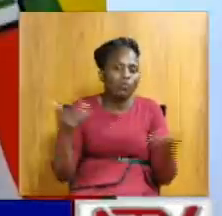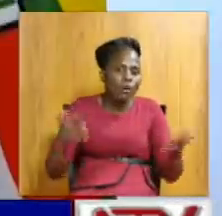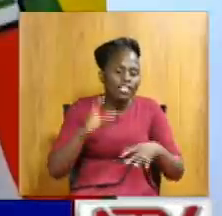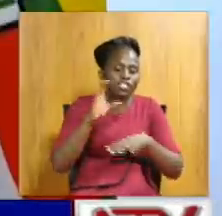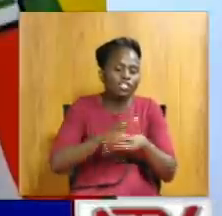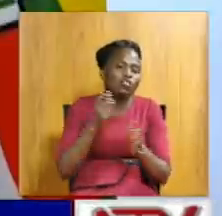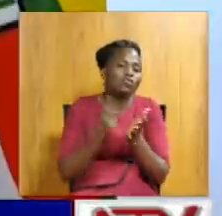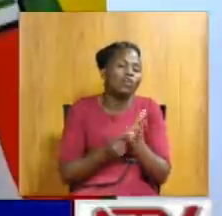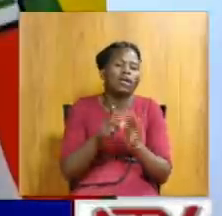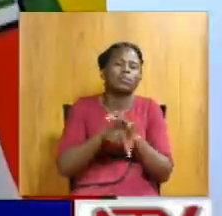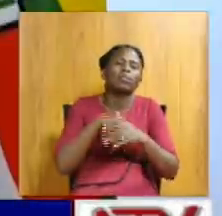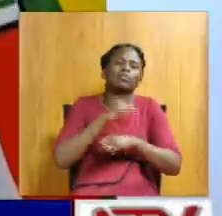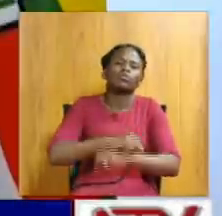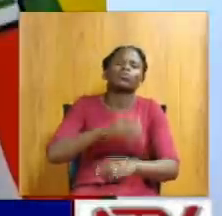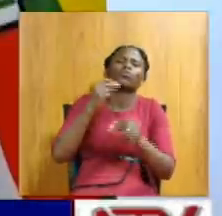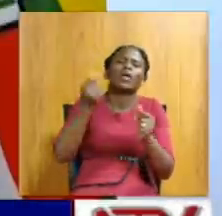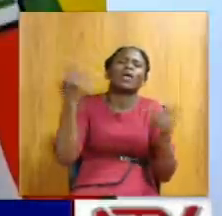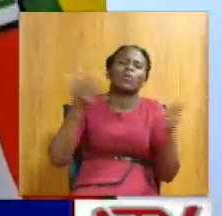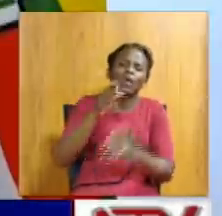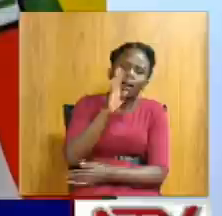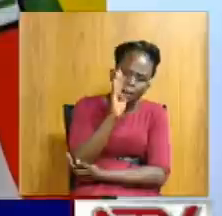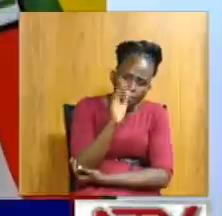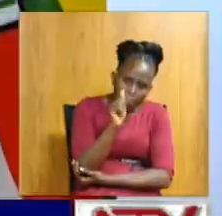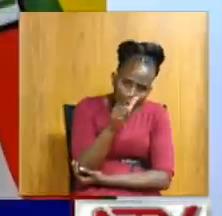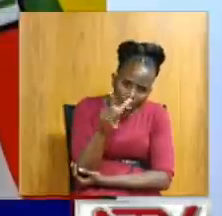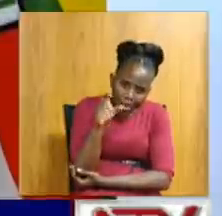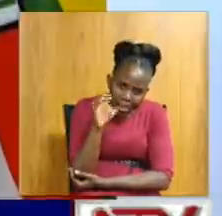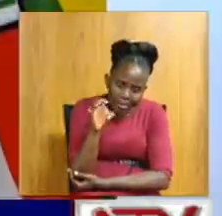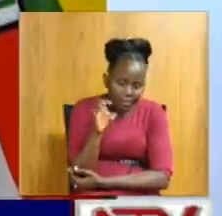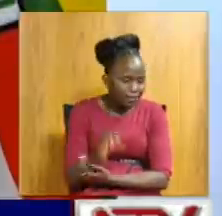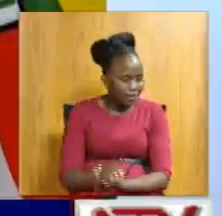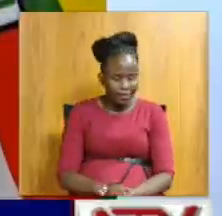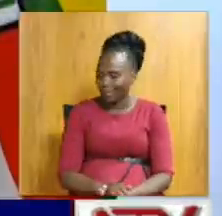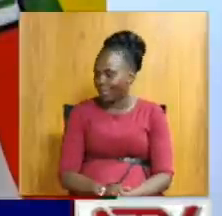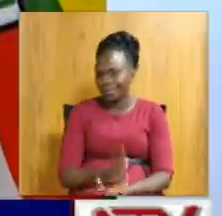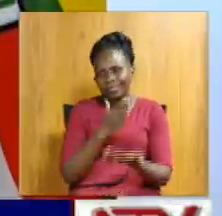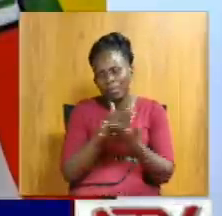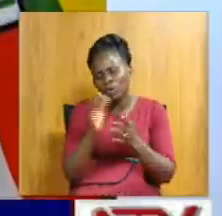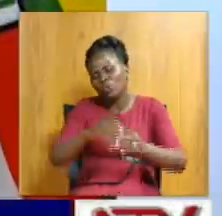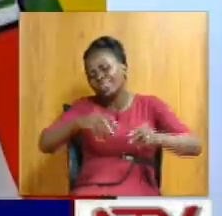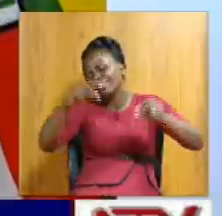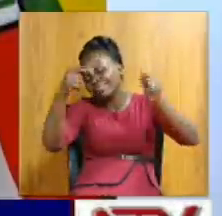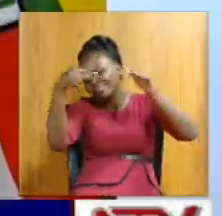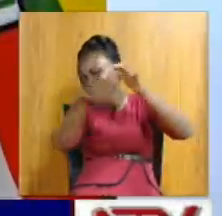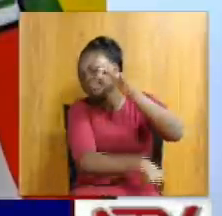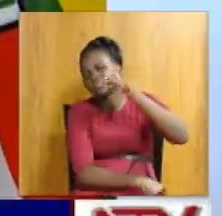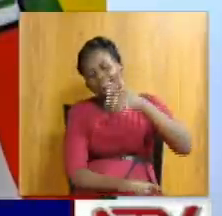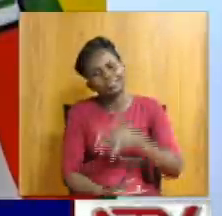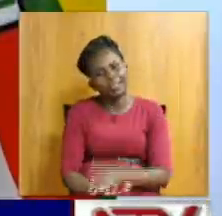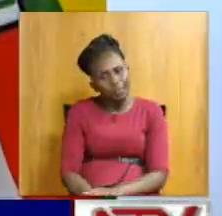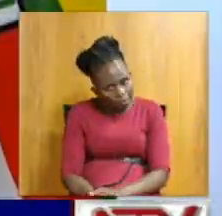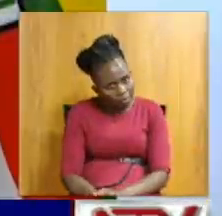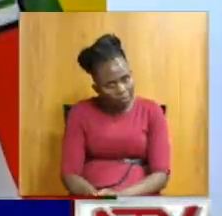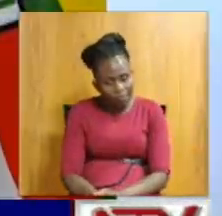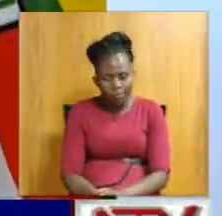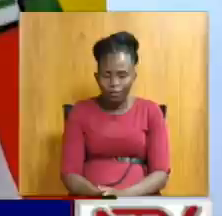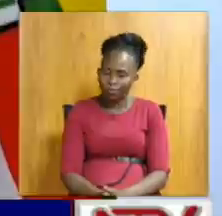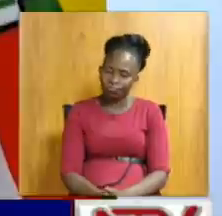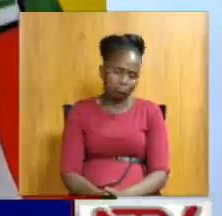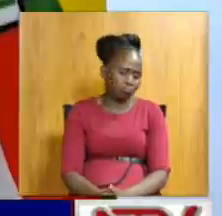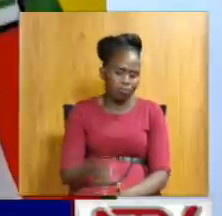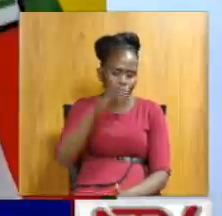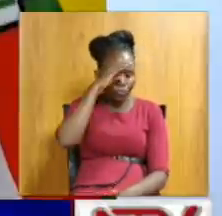Primary School in Bale and at Usana Sub-County Playground. Of course, the police could not allow